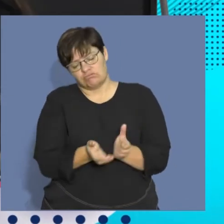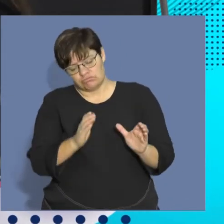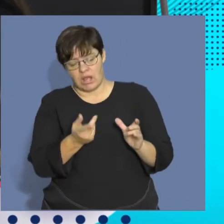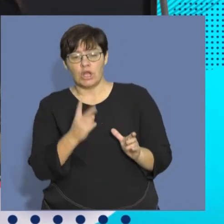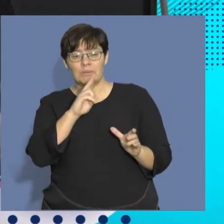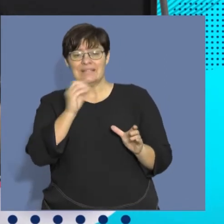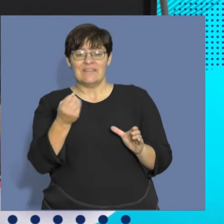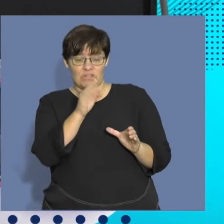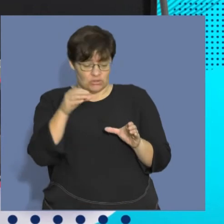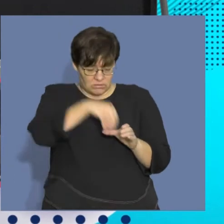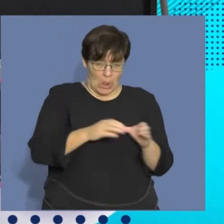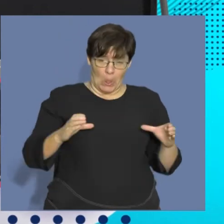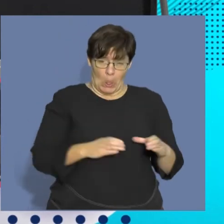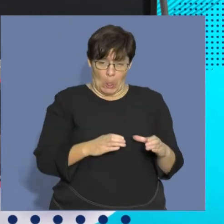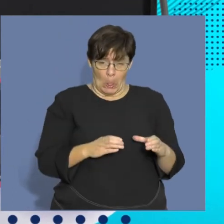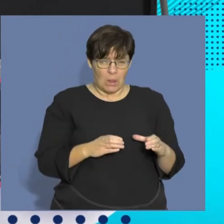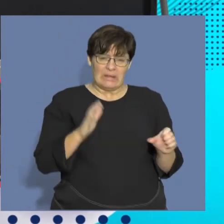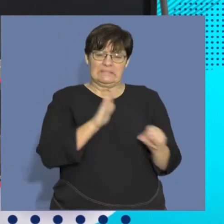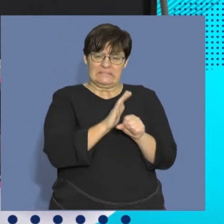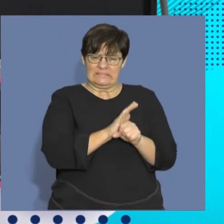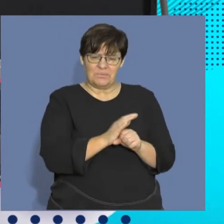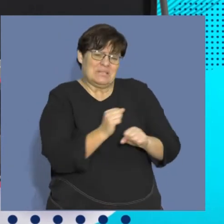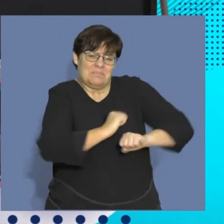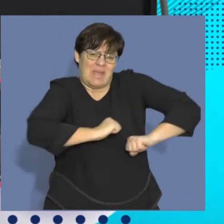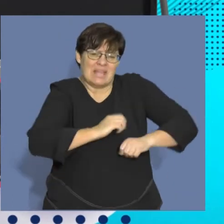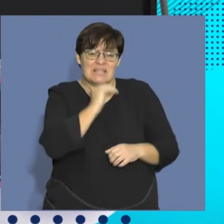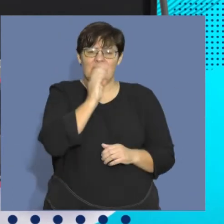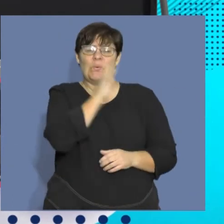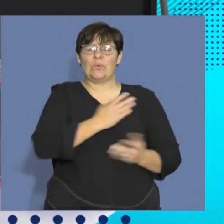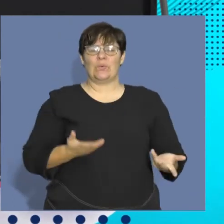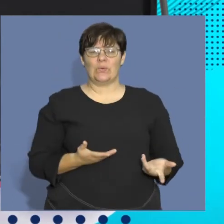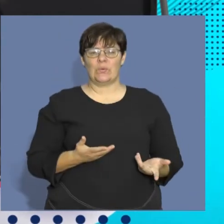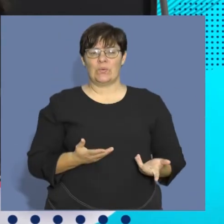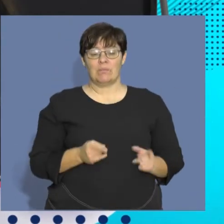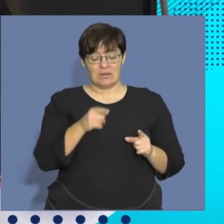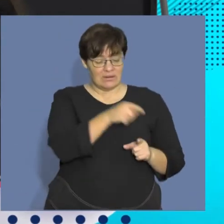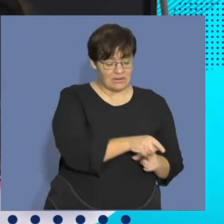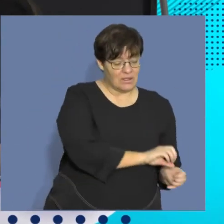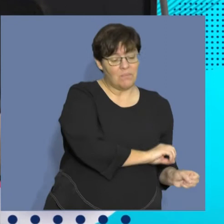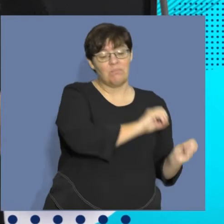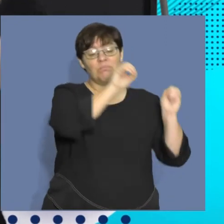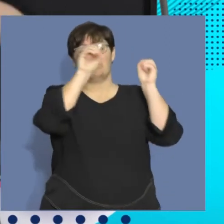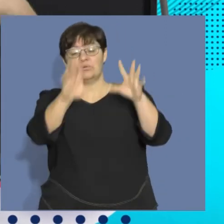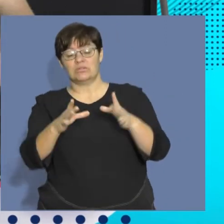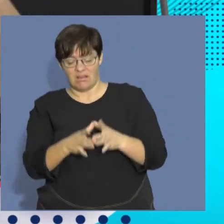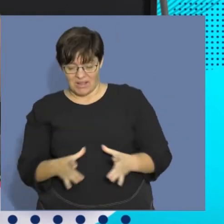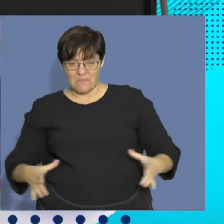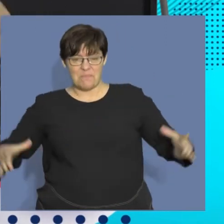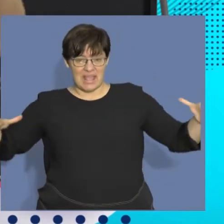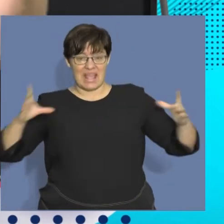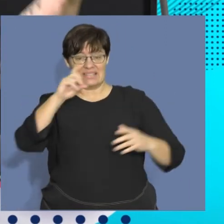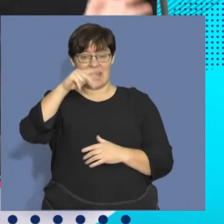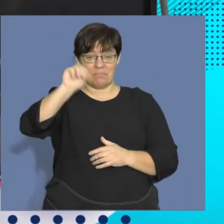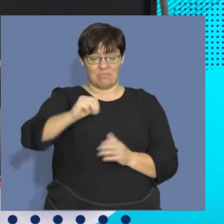put 20 fish because there's not enough space. But of course, if we took this little fish and we put